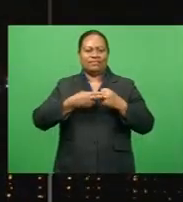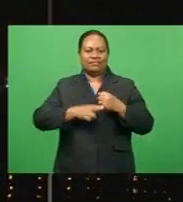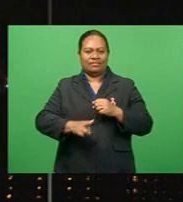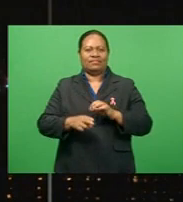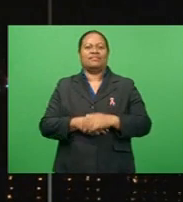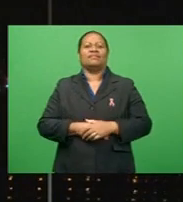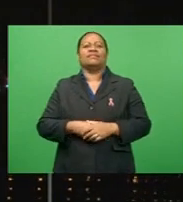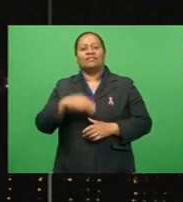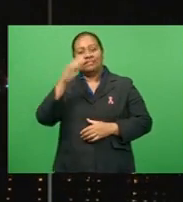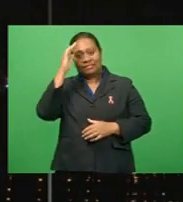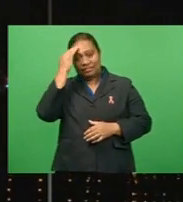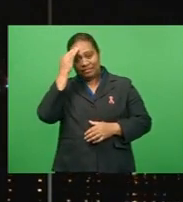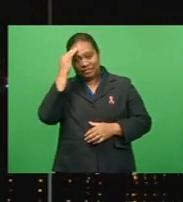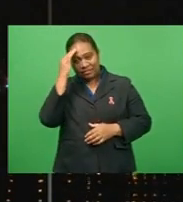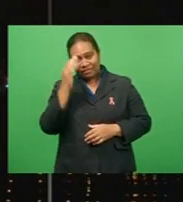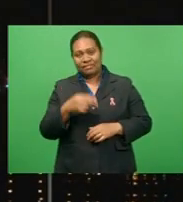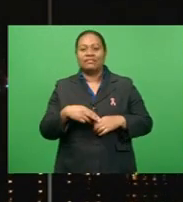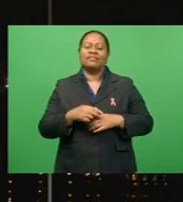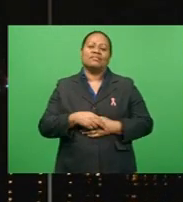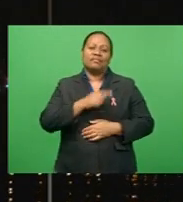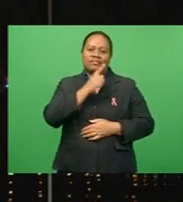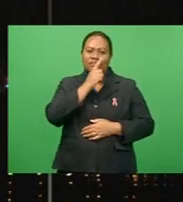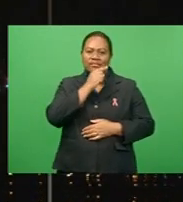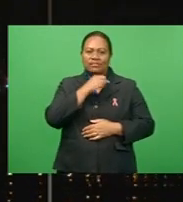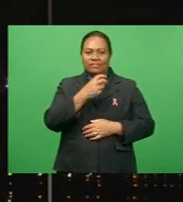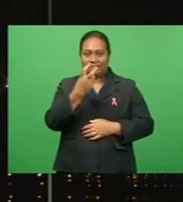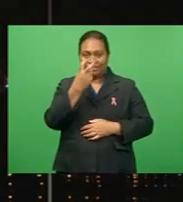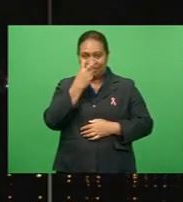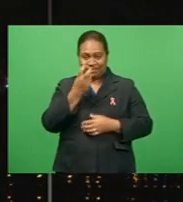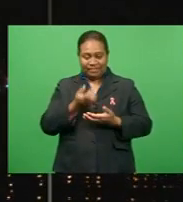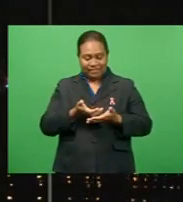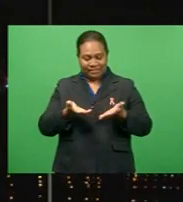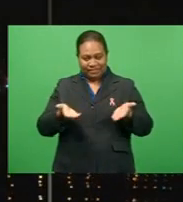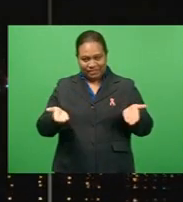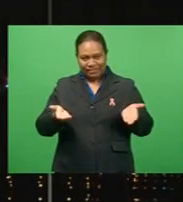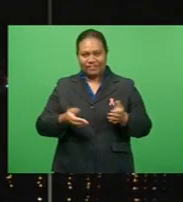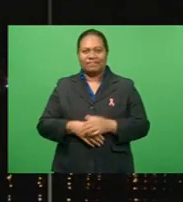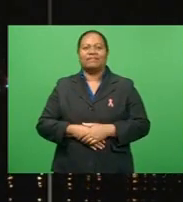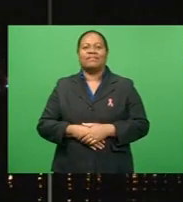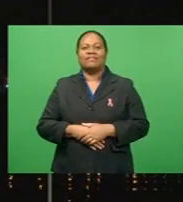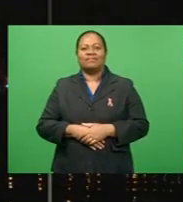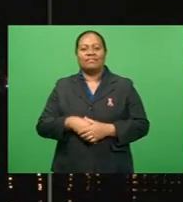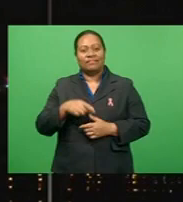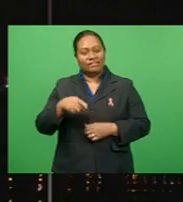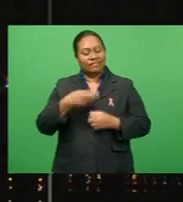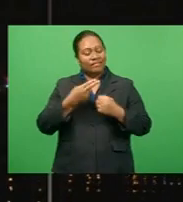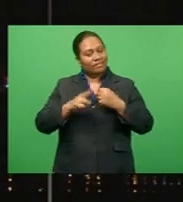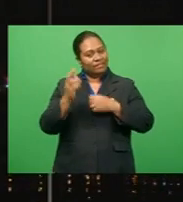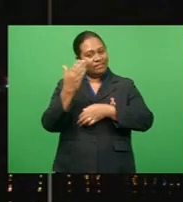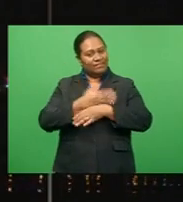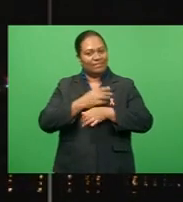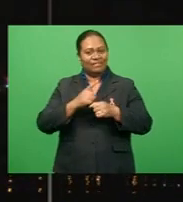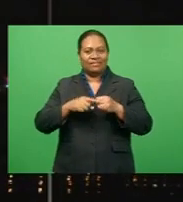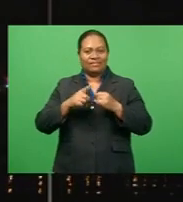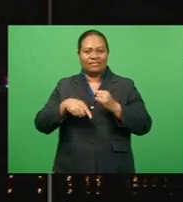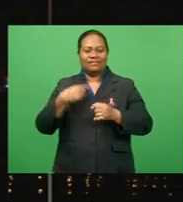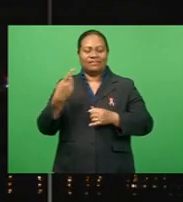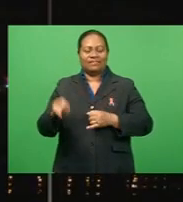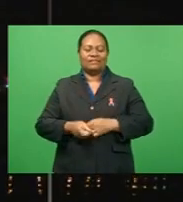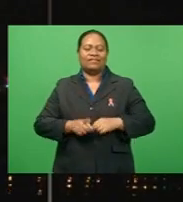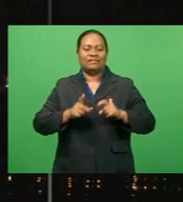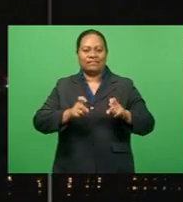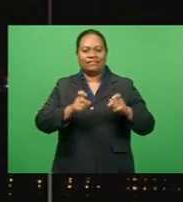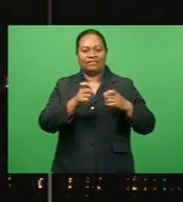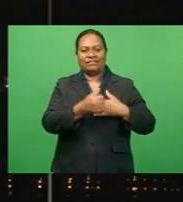fbcnews@fbc.com.fj, via Facebook page FBC News and our Twitter page at FBC_news. That's your news for tonight. Until tomorrow from the team and I,